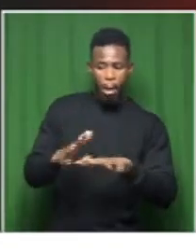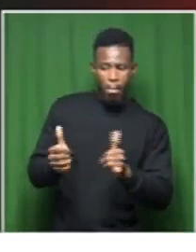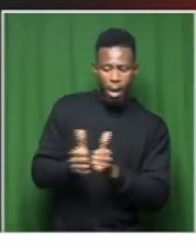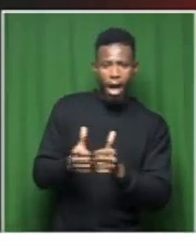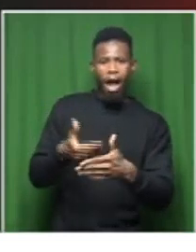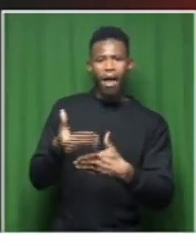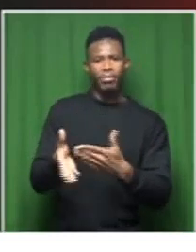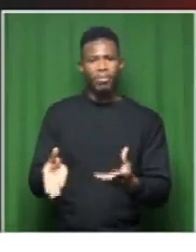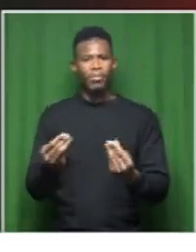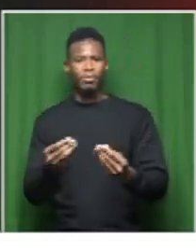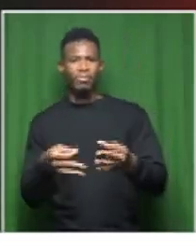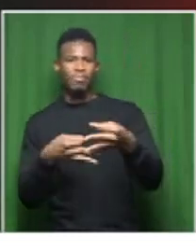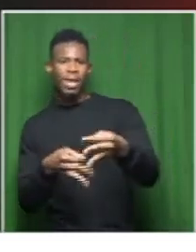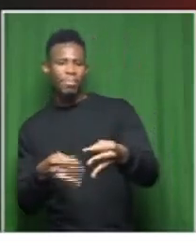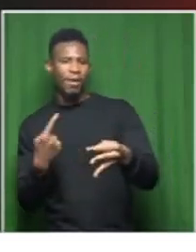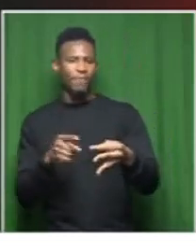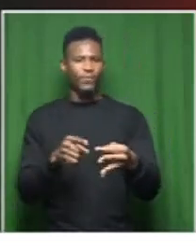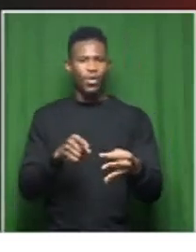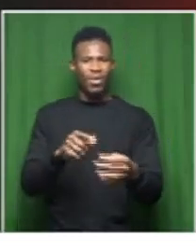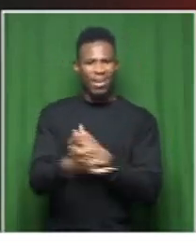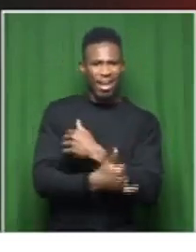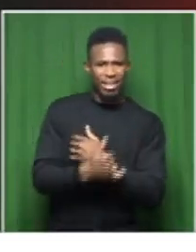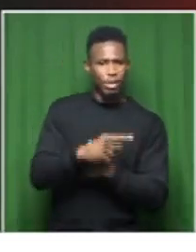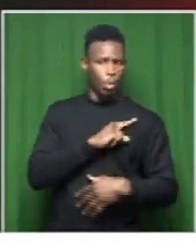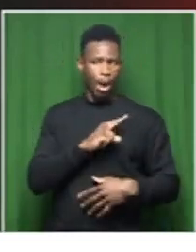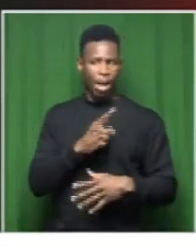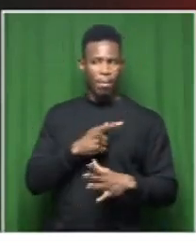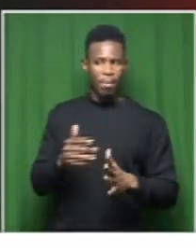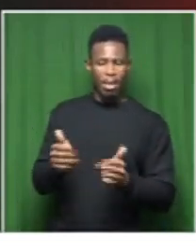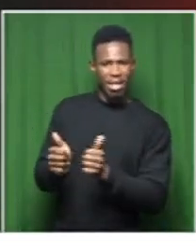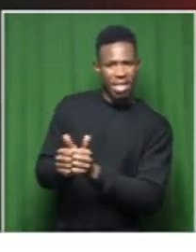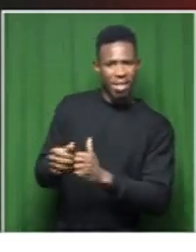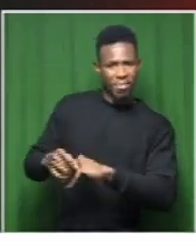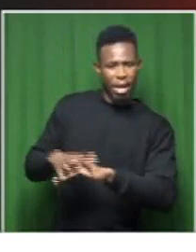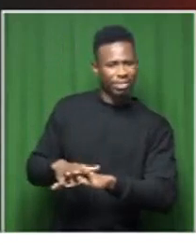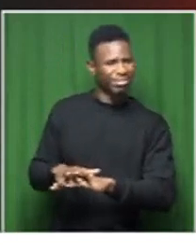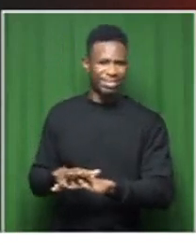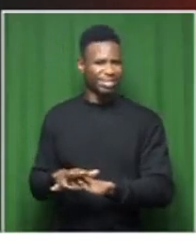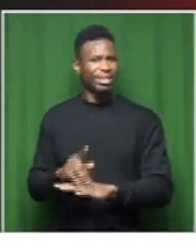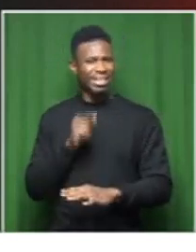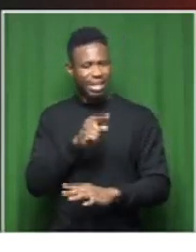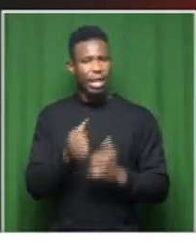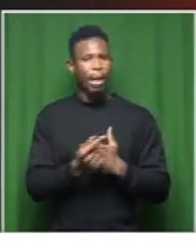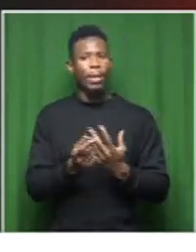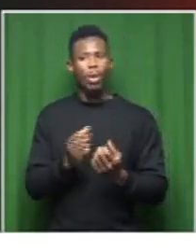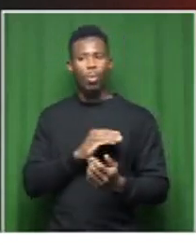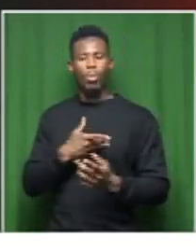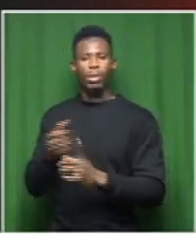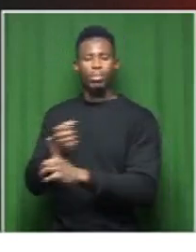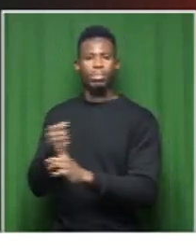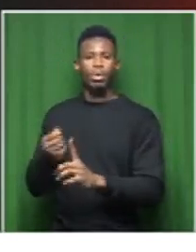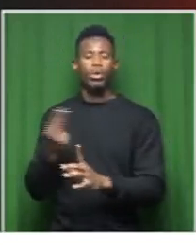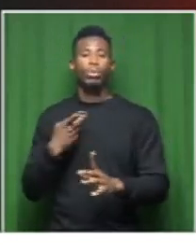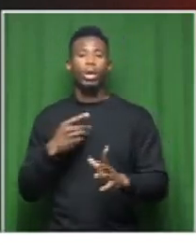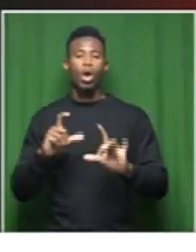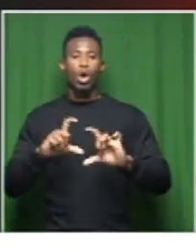immigration papers, simply that you are married to this? That leads to abuse of women specifically. And because we have got the Commission on